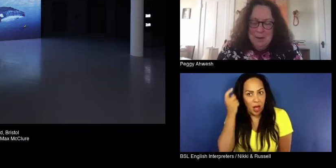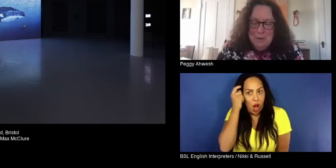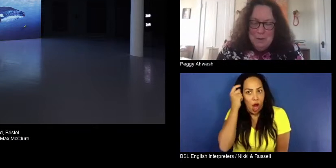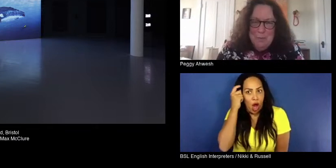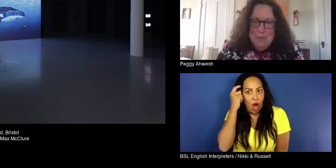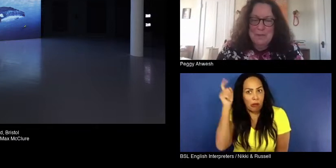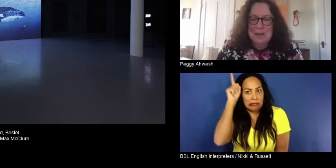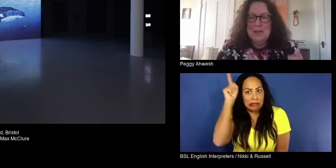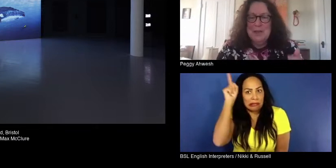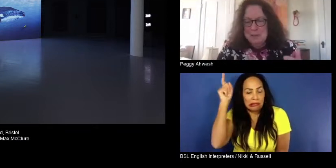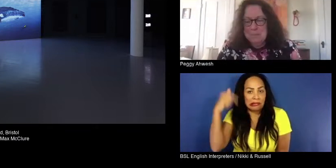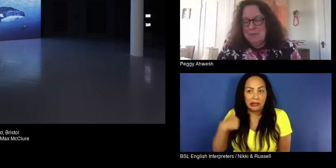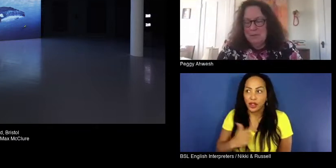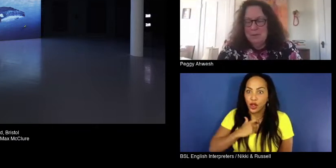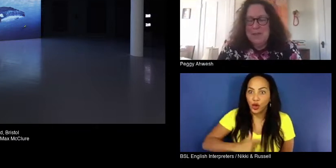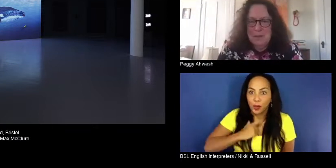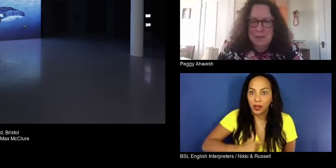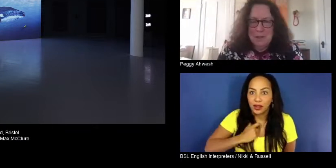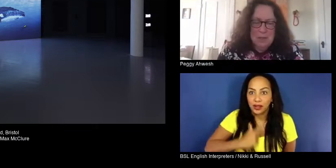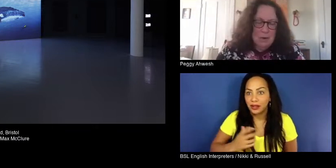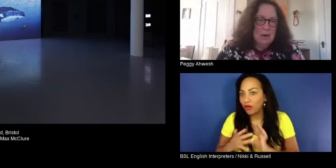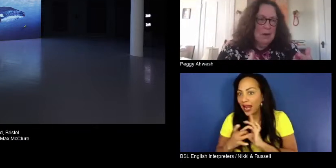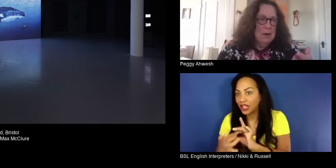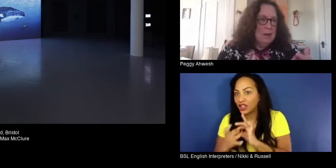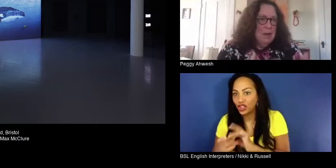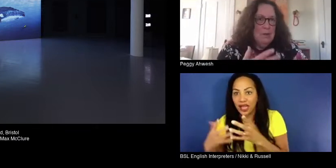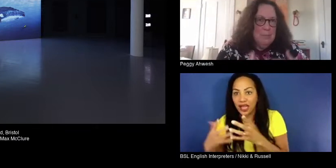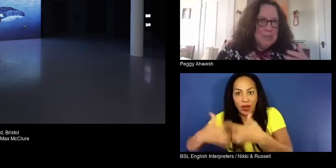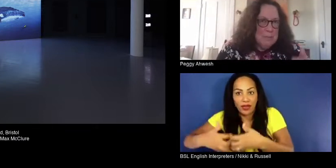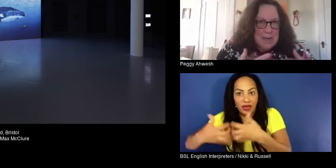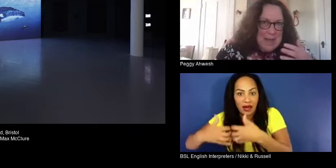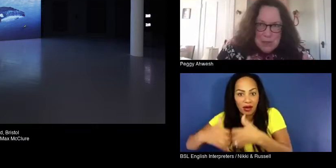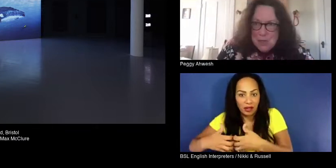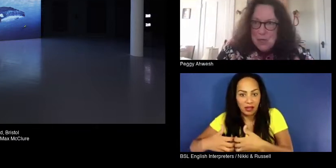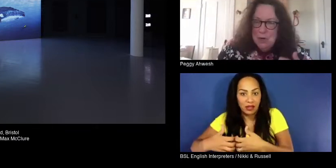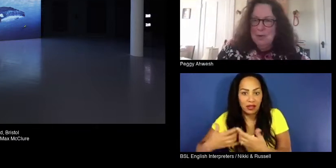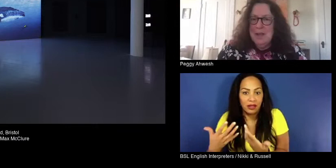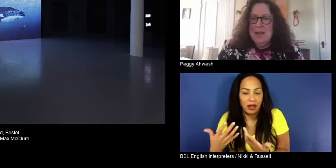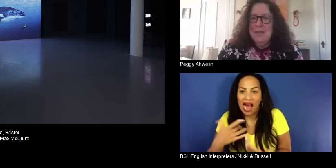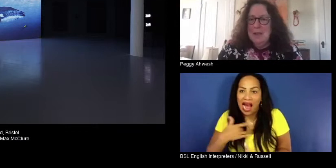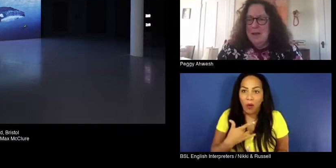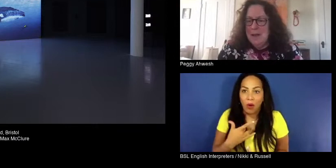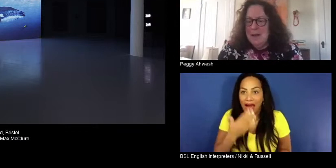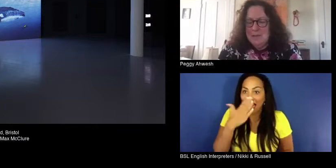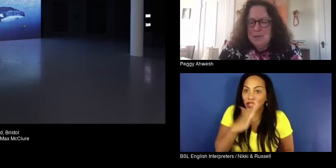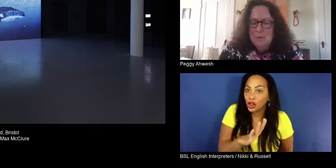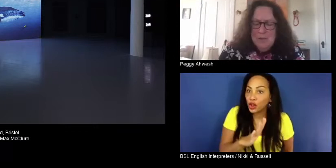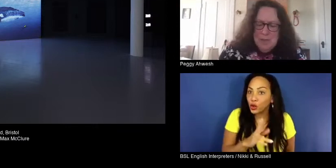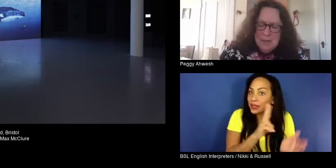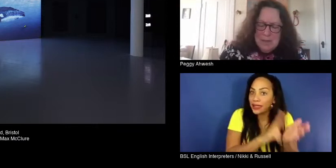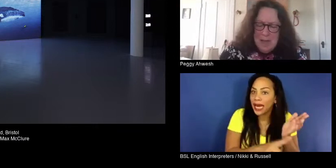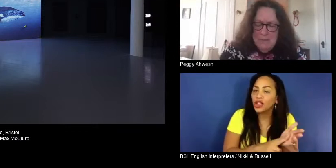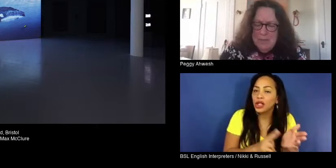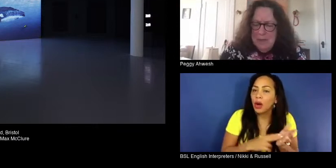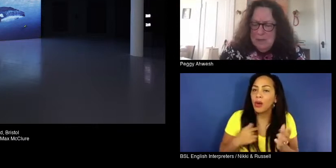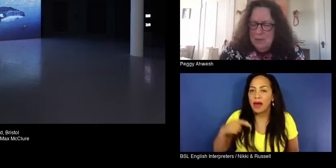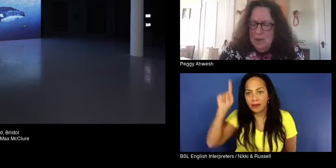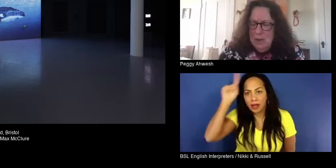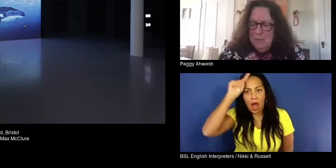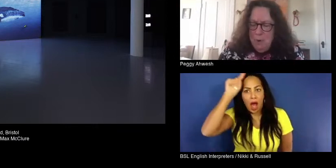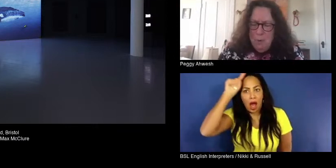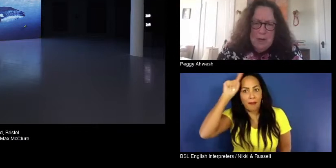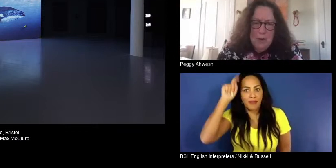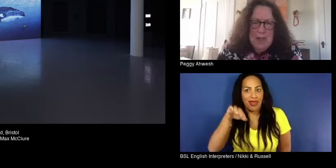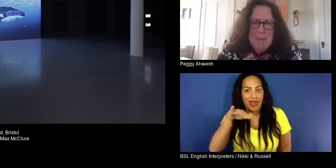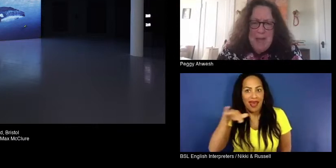our humans in relationship to technology, or our hubris about nature, and so to have the